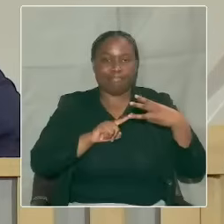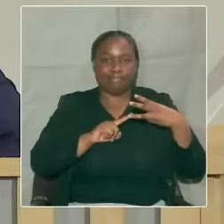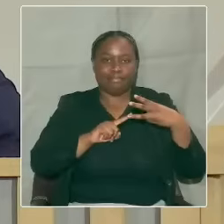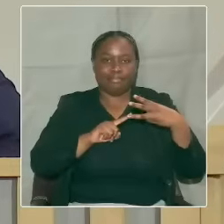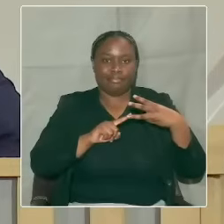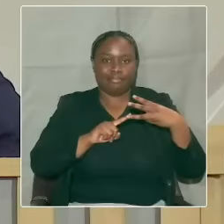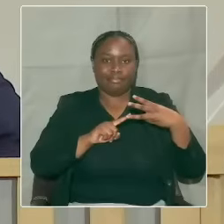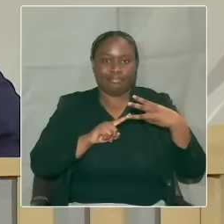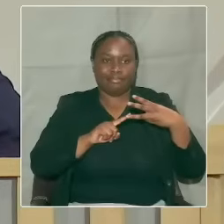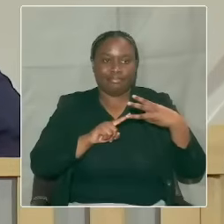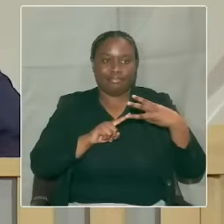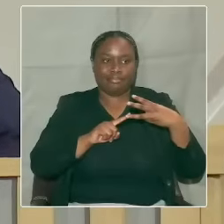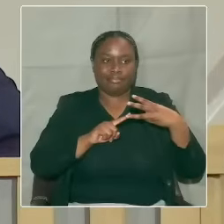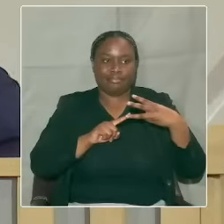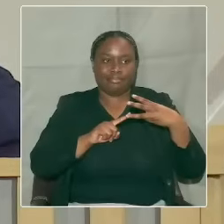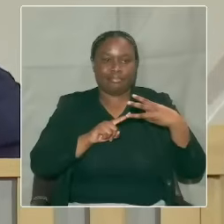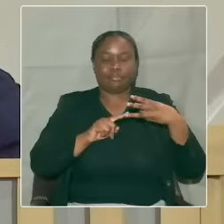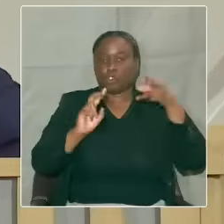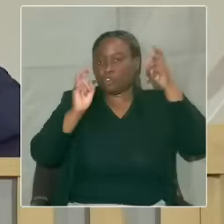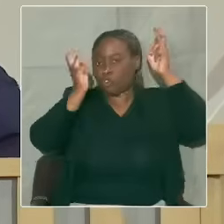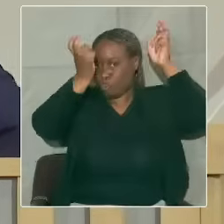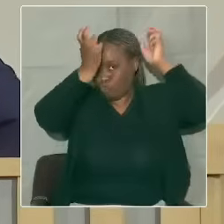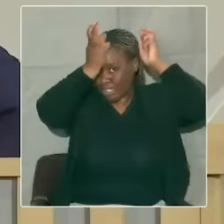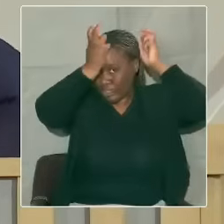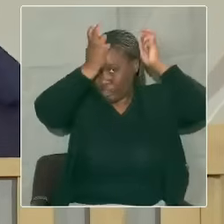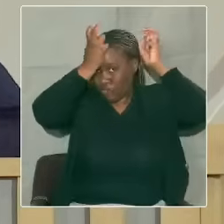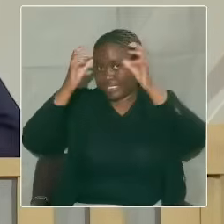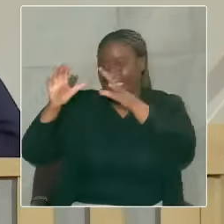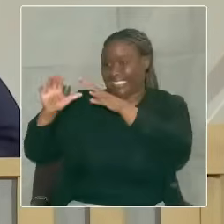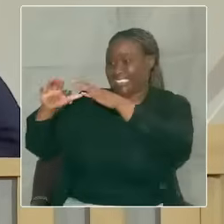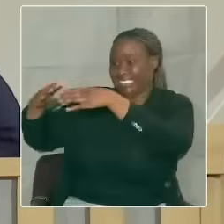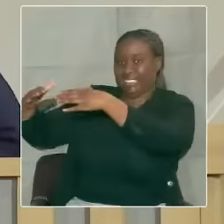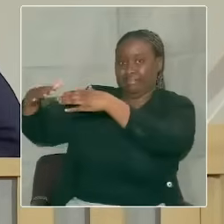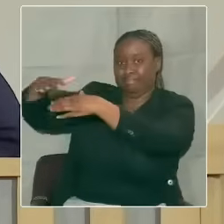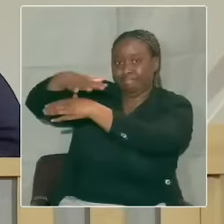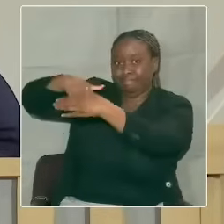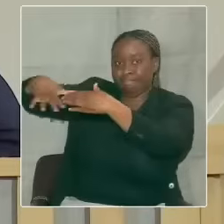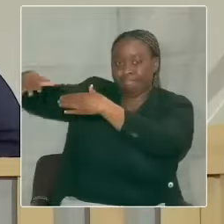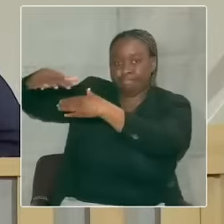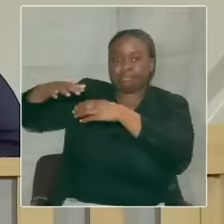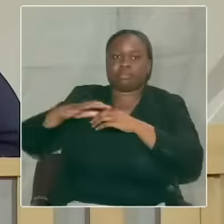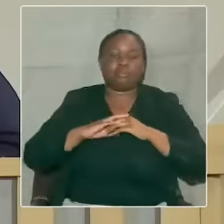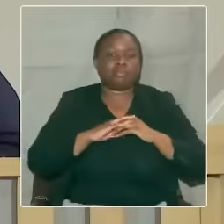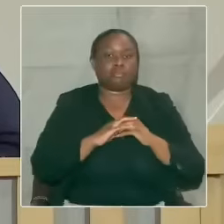third being the correctional services. The